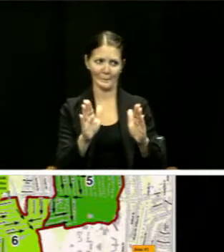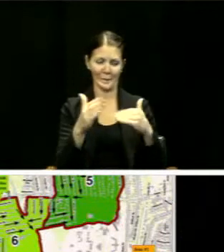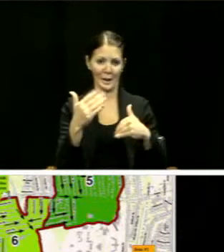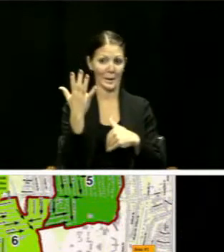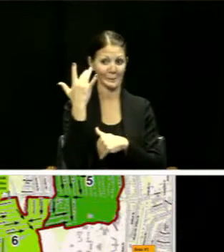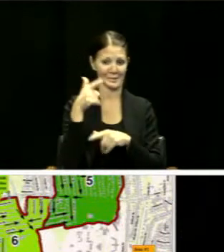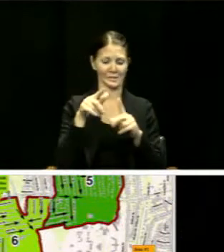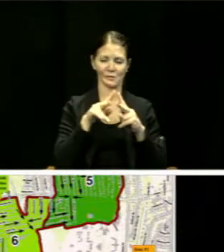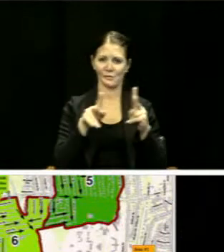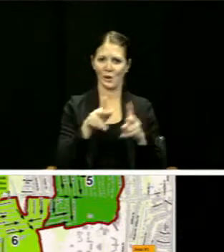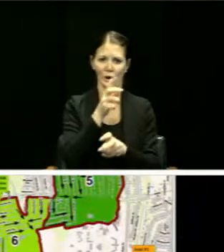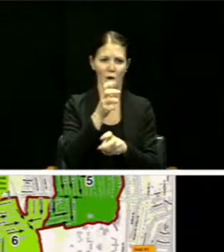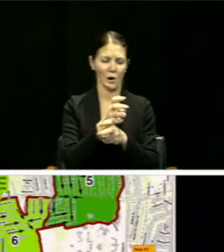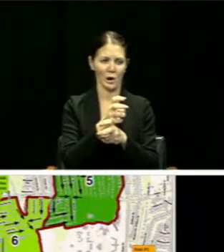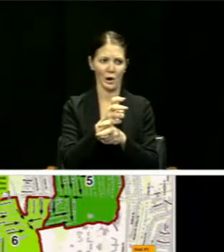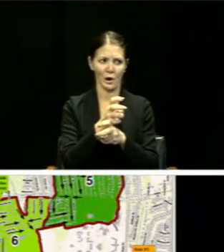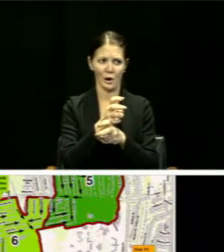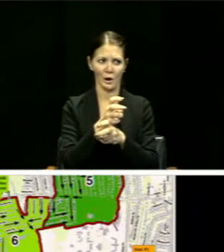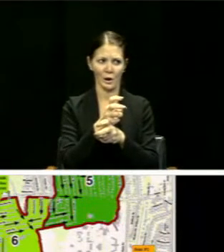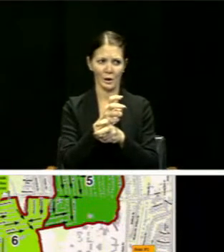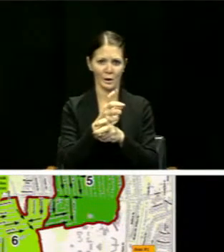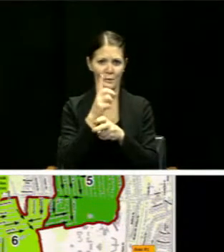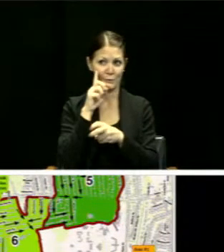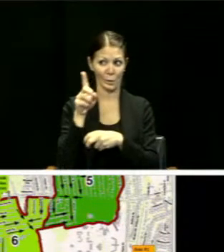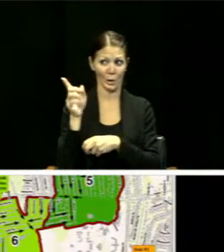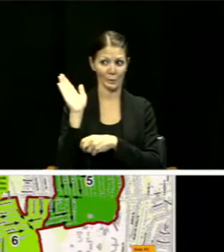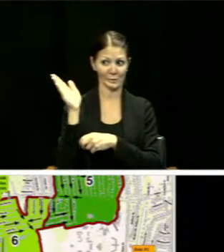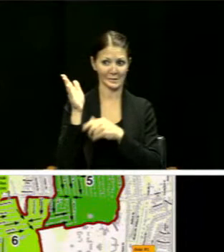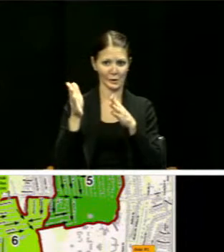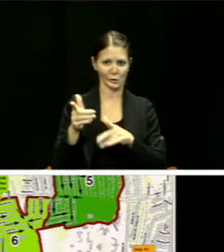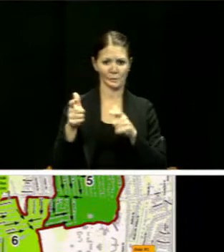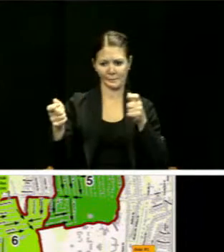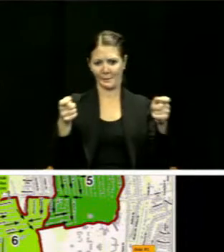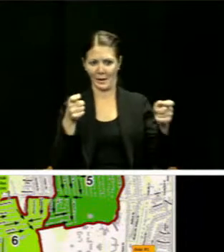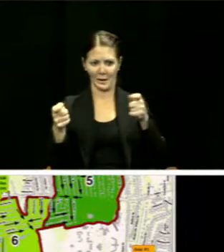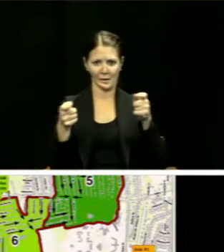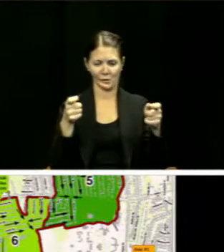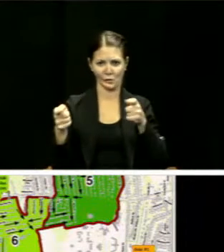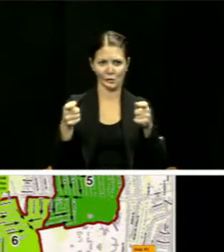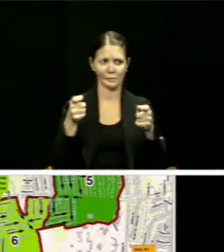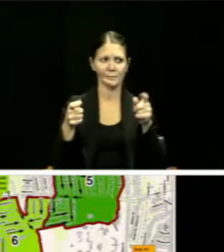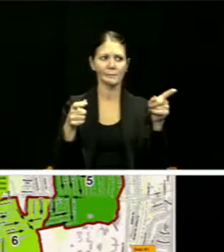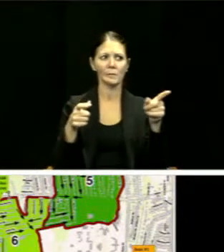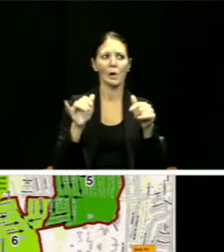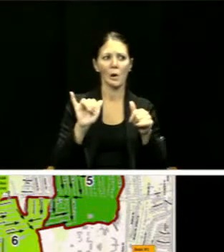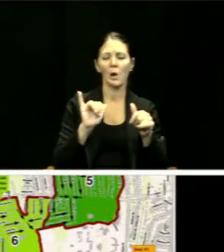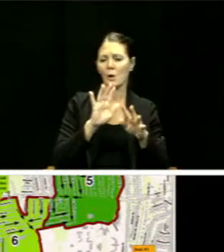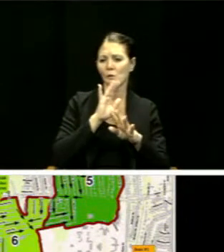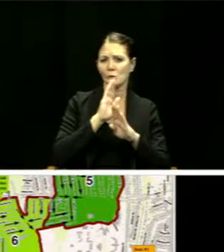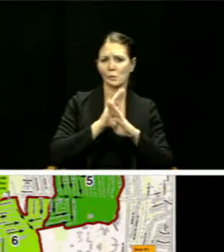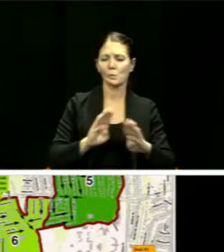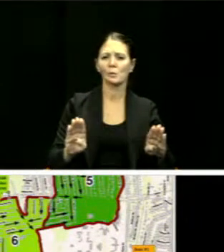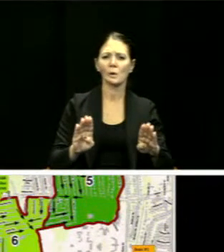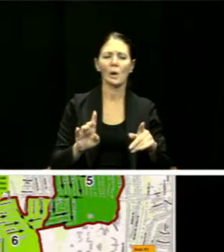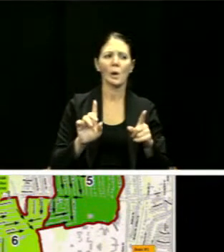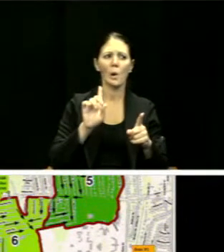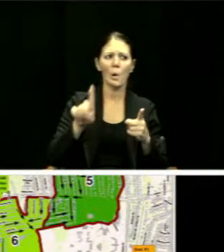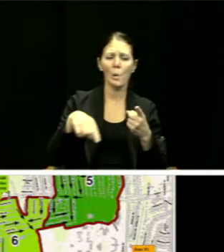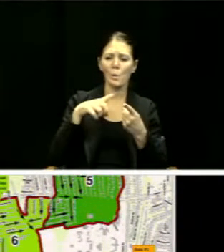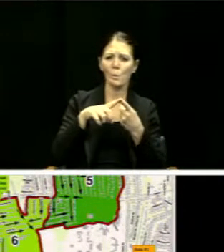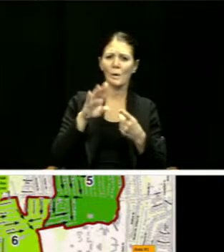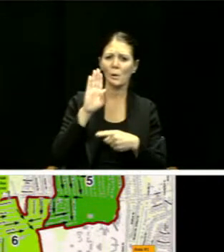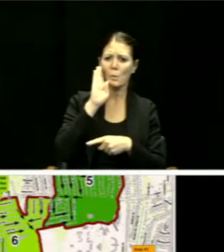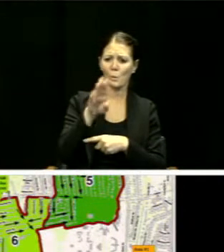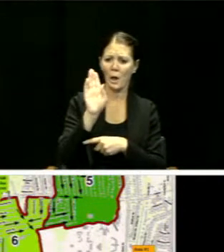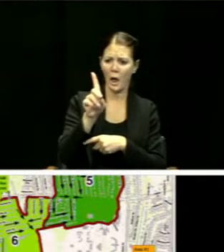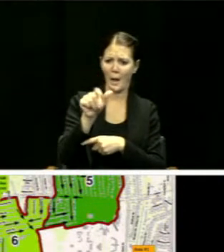it's very hard for the presenters to manage both. All right, I'll talk quietly. When will the flood maps be updated? The 100-year FEMA